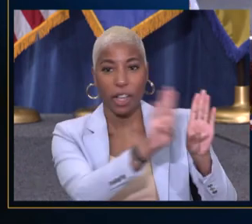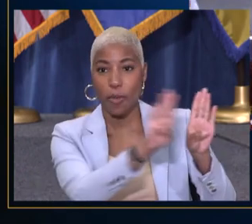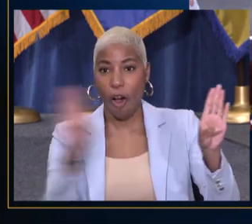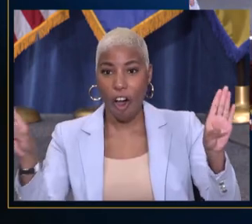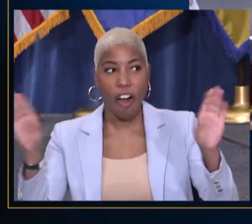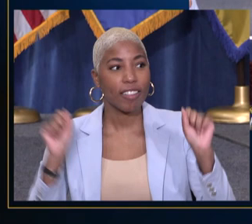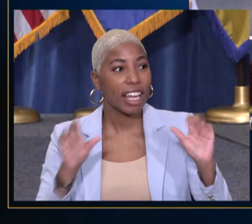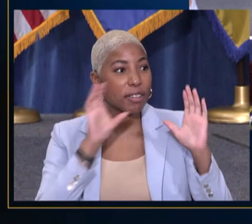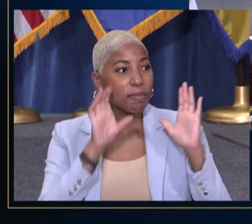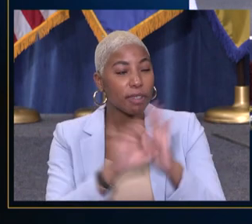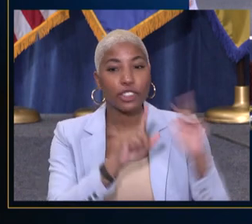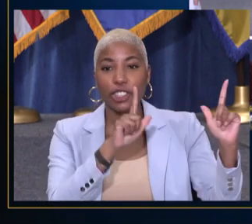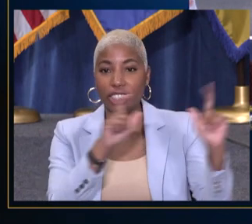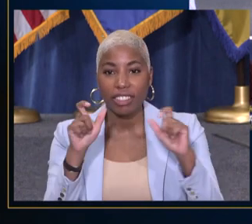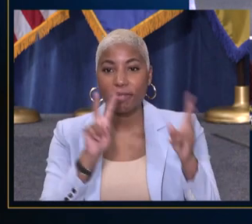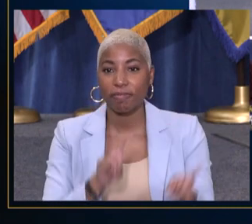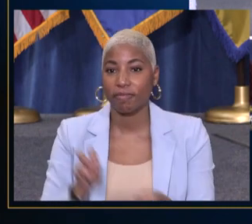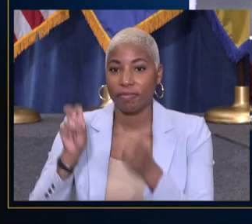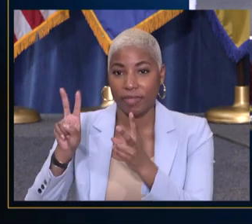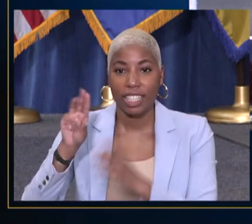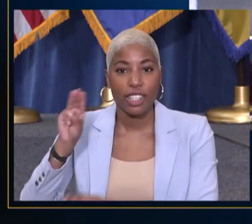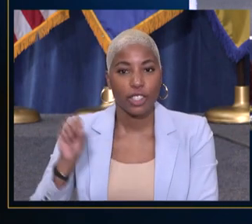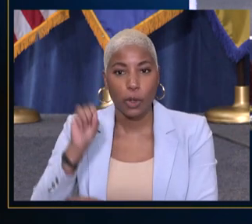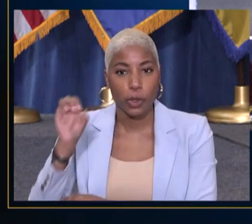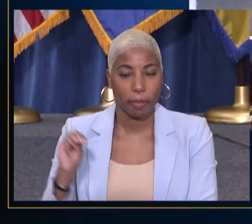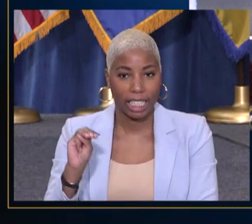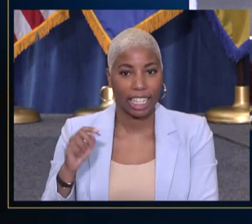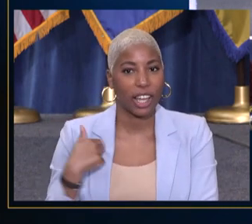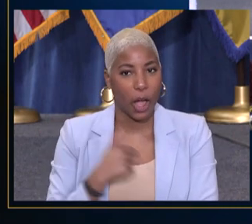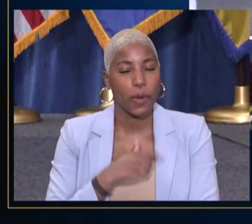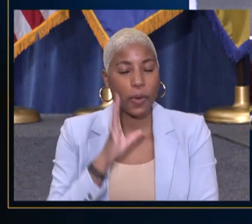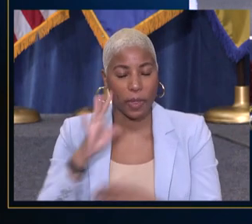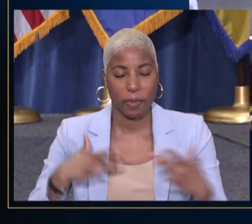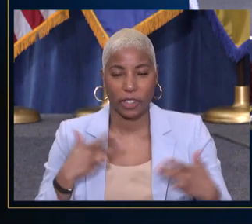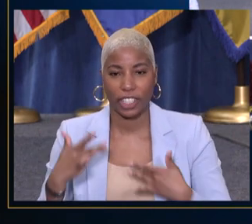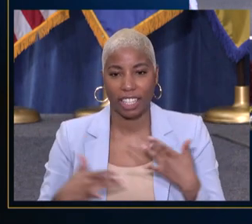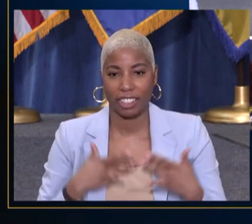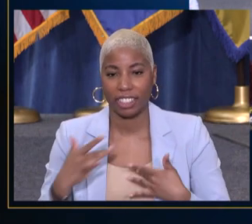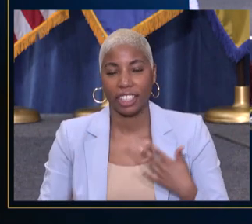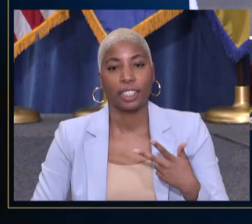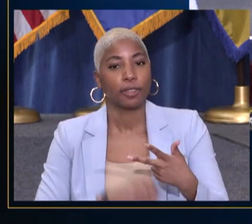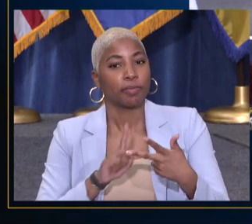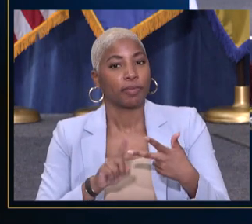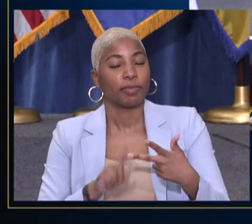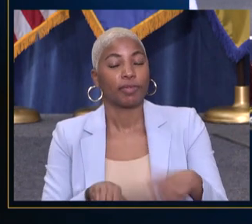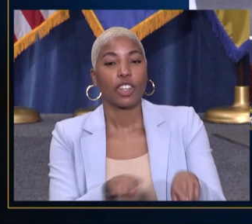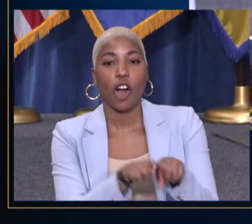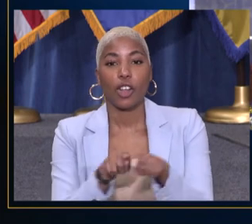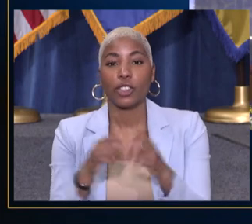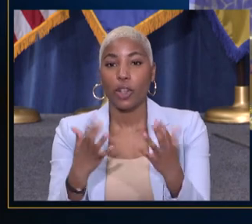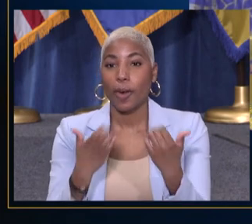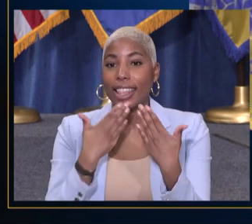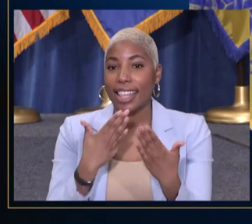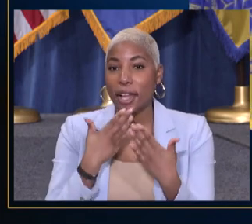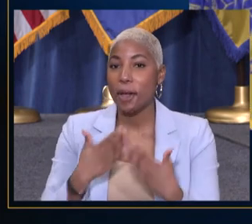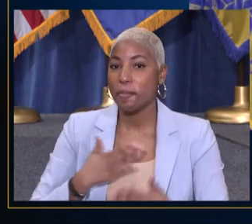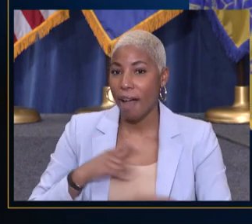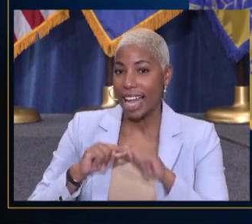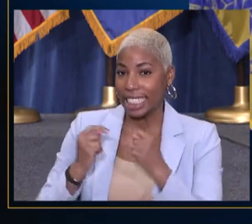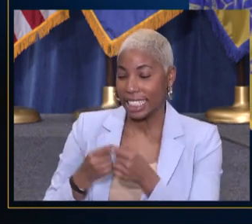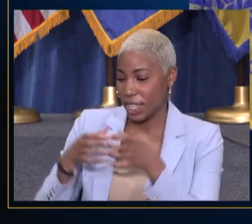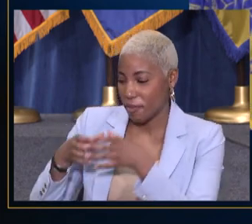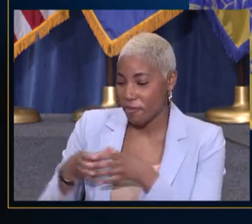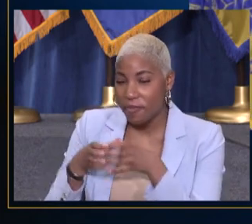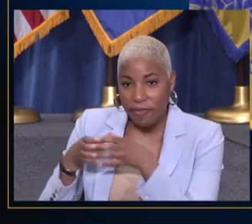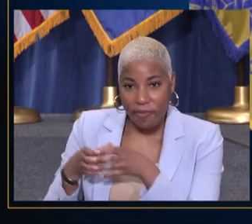to social media. We would appreciate that. And lastly, I also want to thank my team.